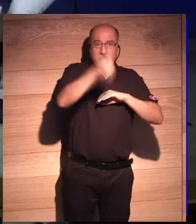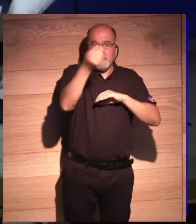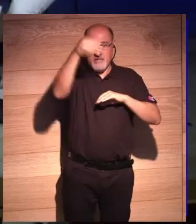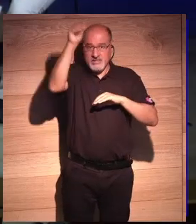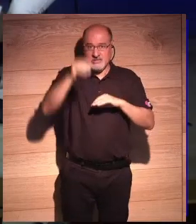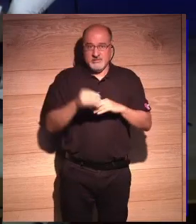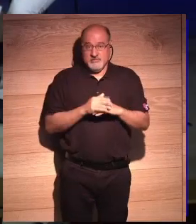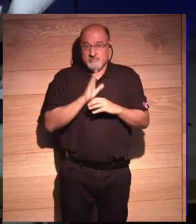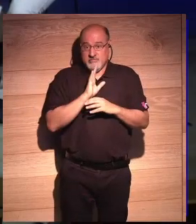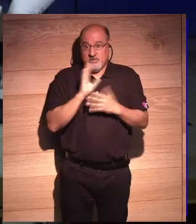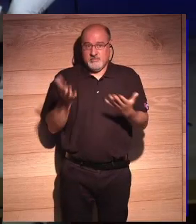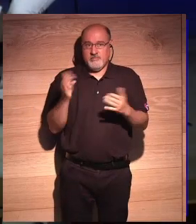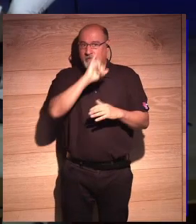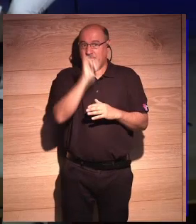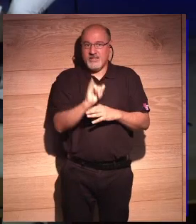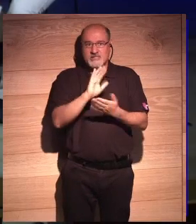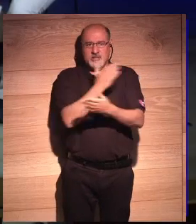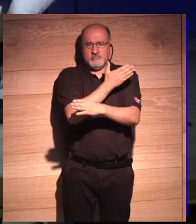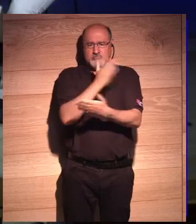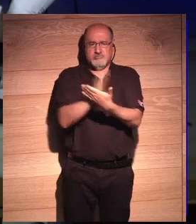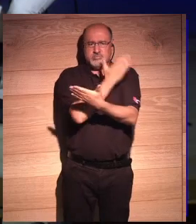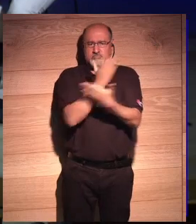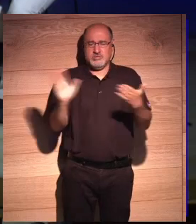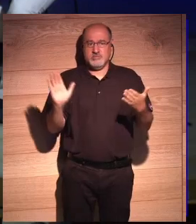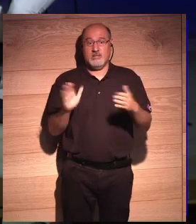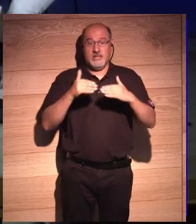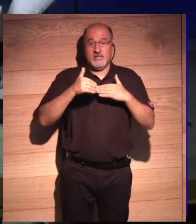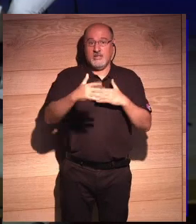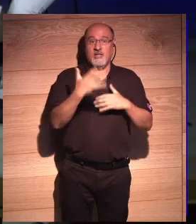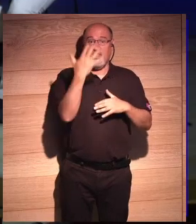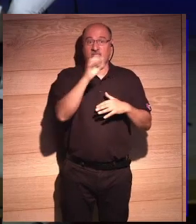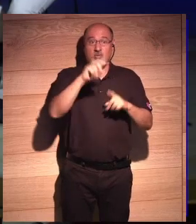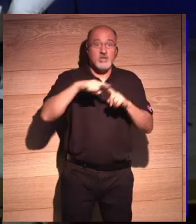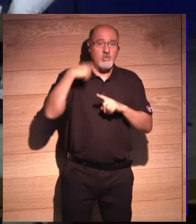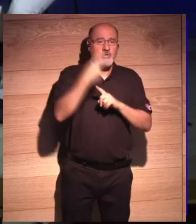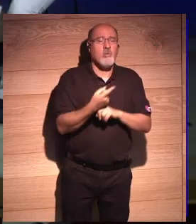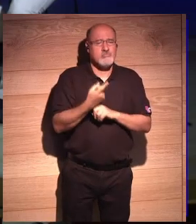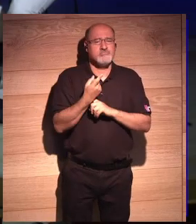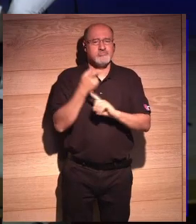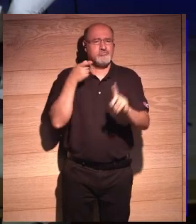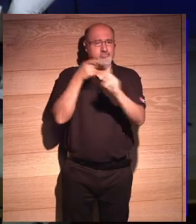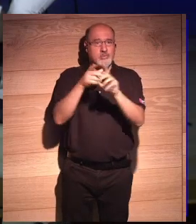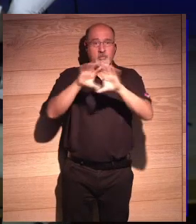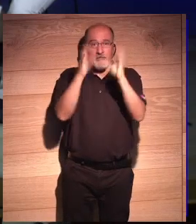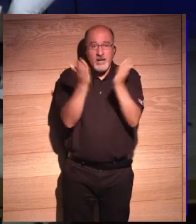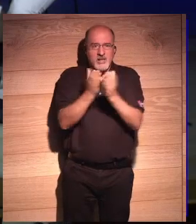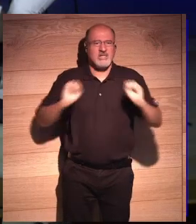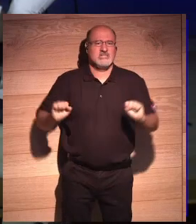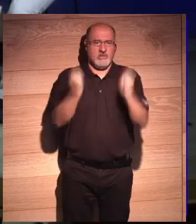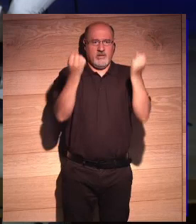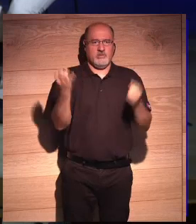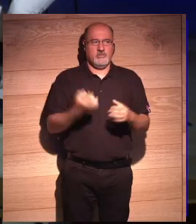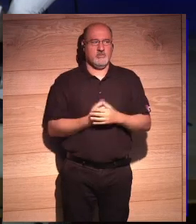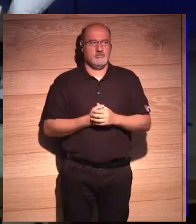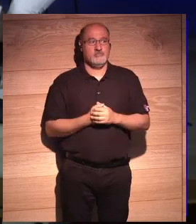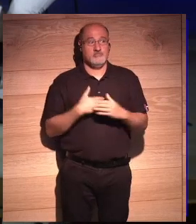more taxed. So we will have tools to break that gap, and the next five decades will be